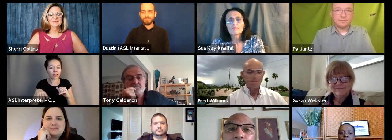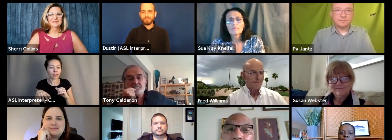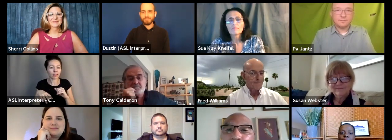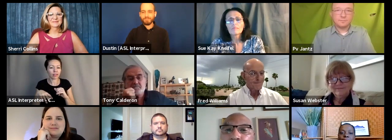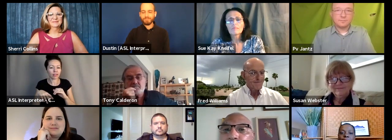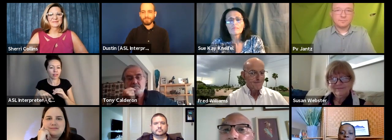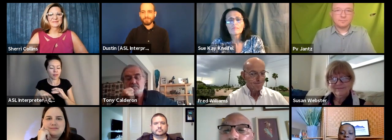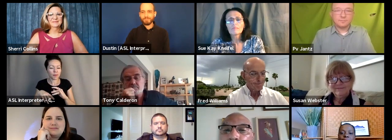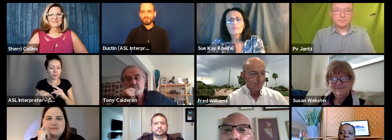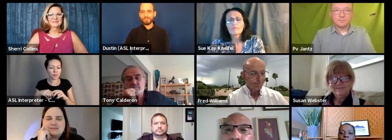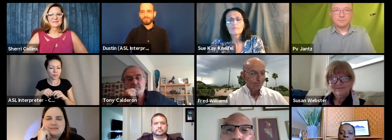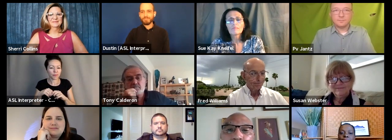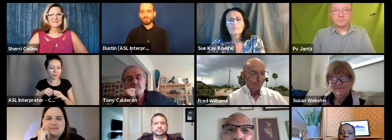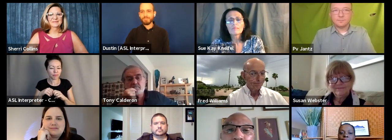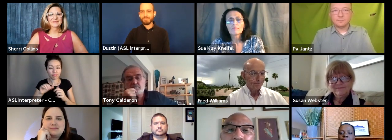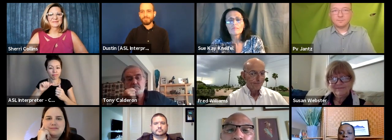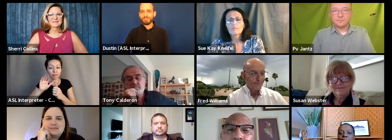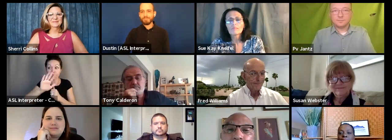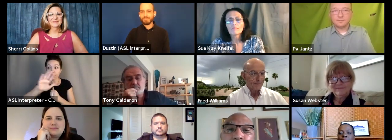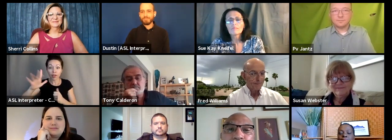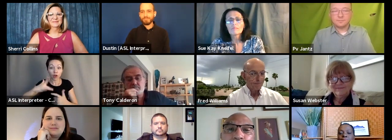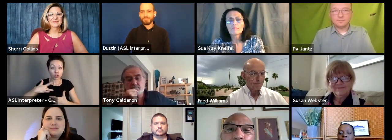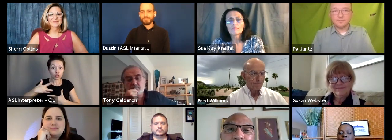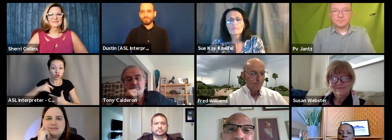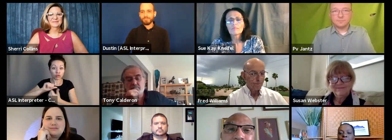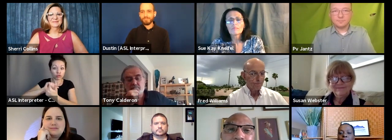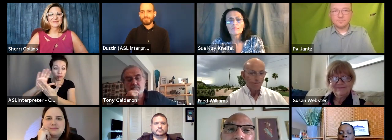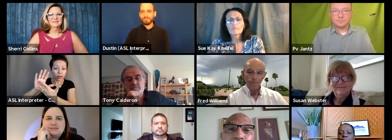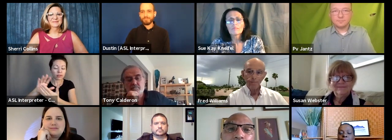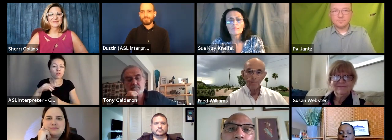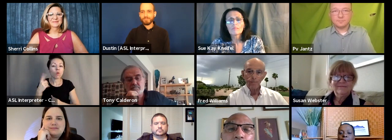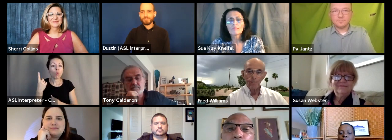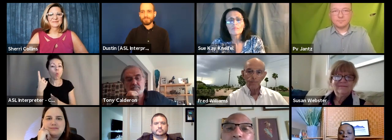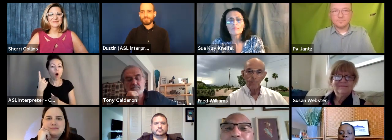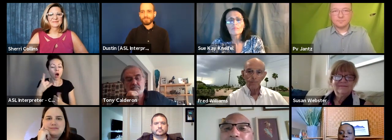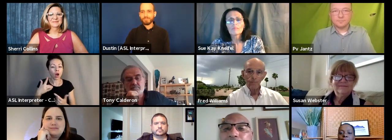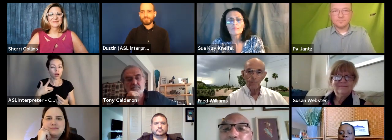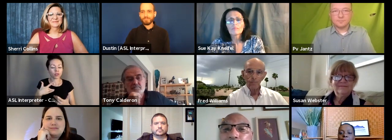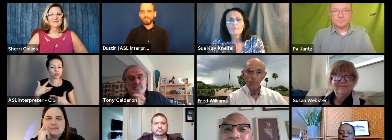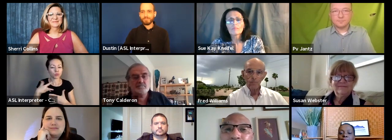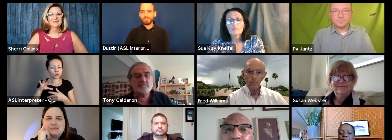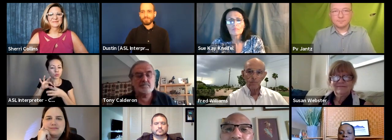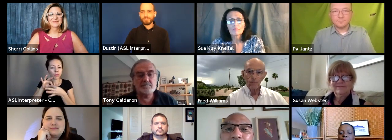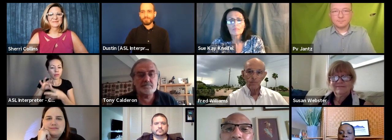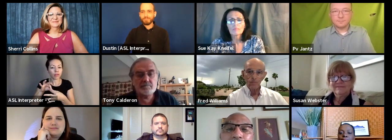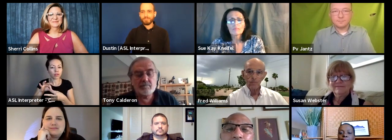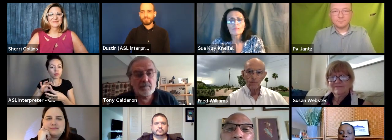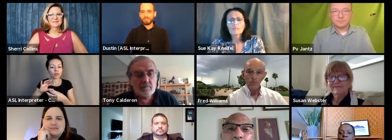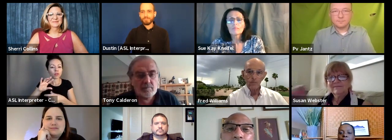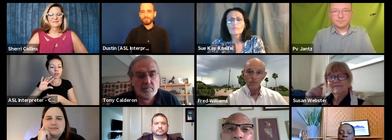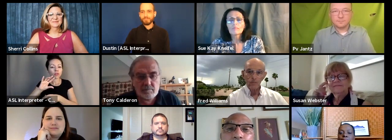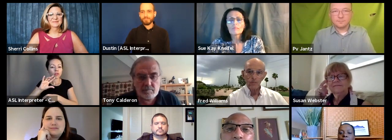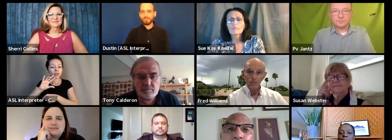addressing the concerns. There was one concern regarding the locations of